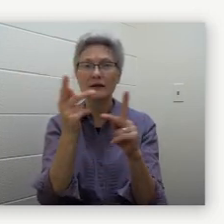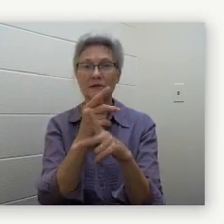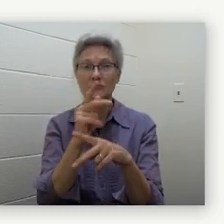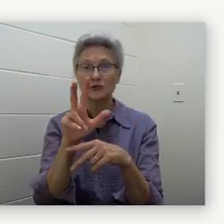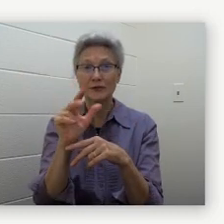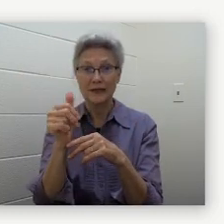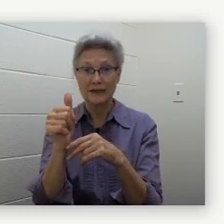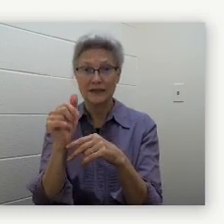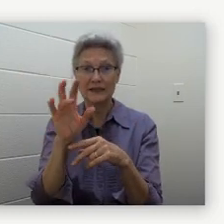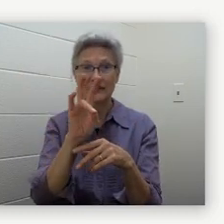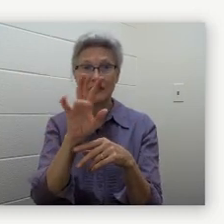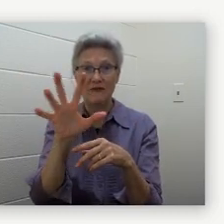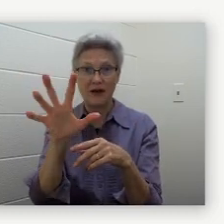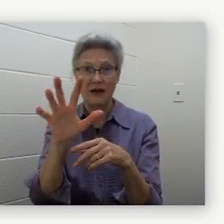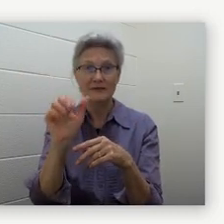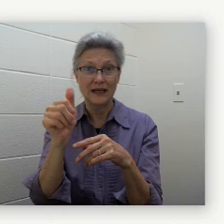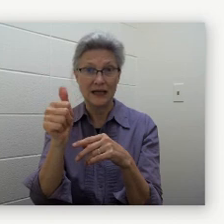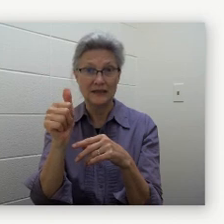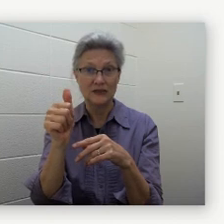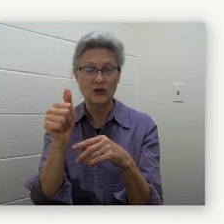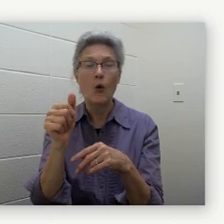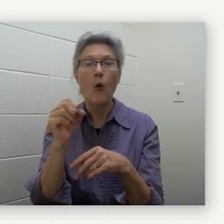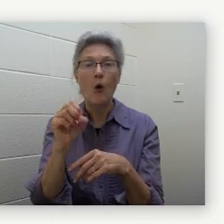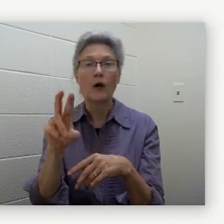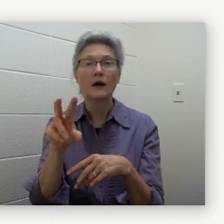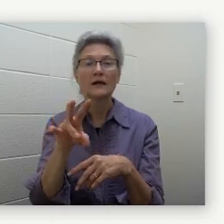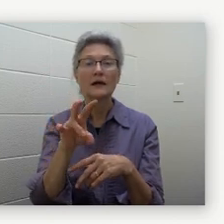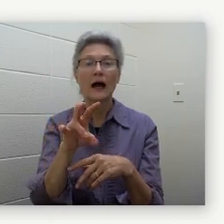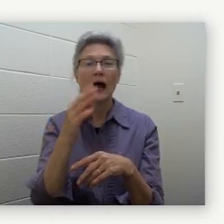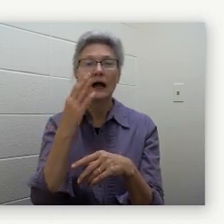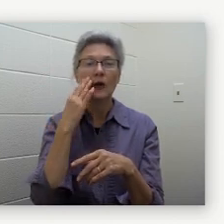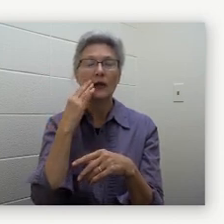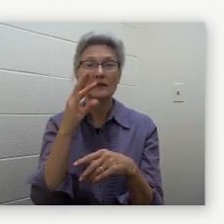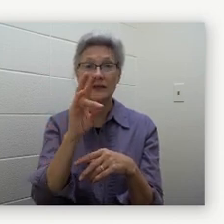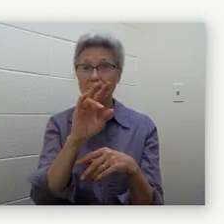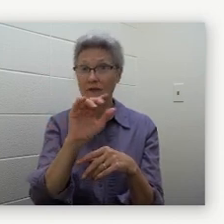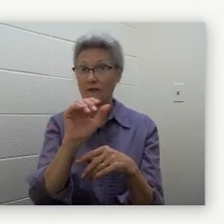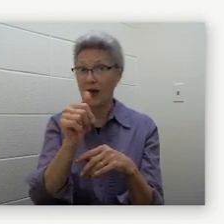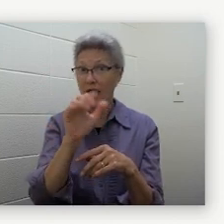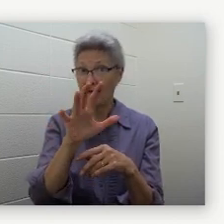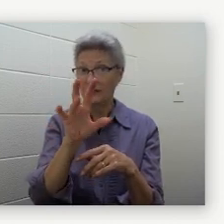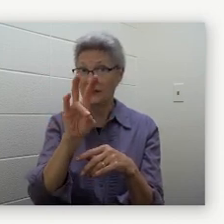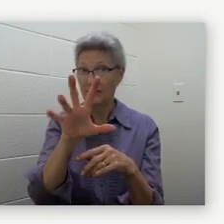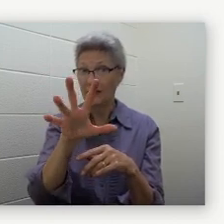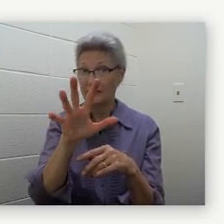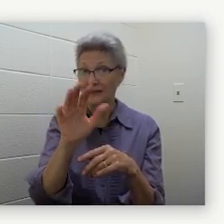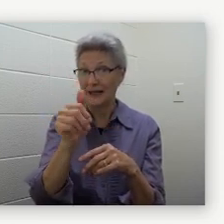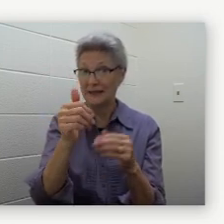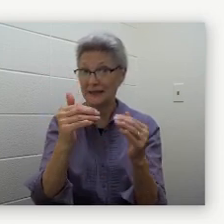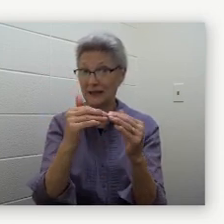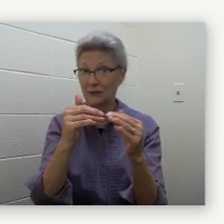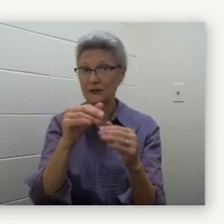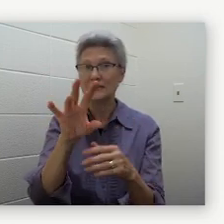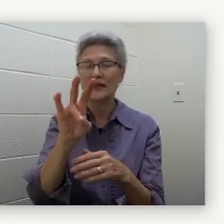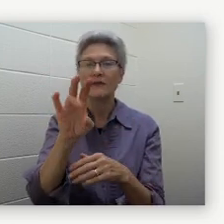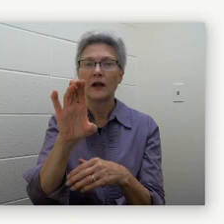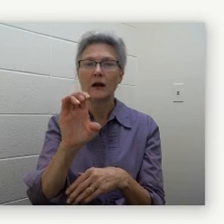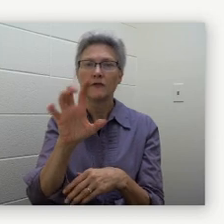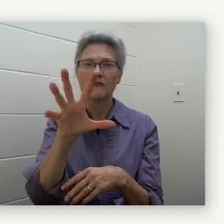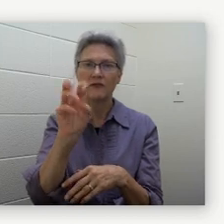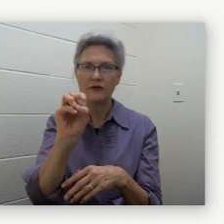be 75 tens. But I know that 75 tens is the same as